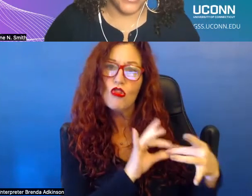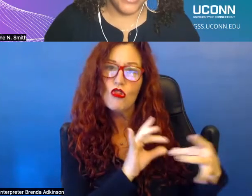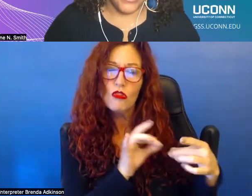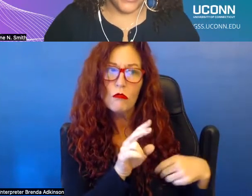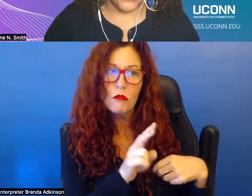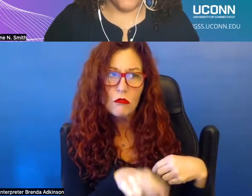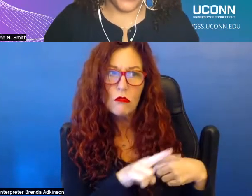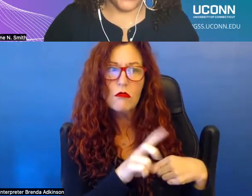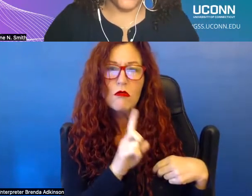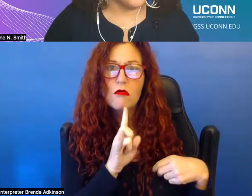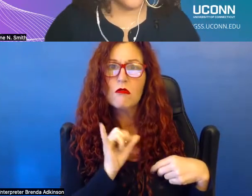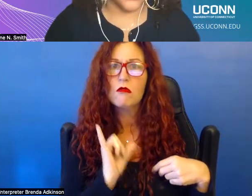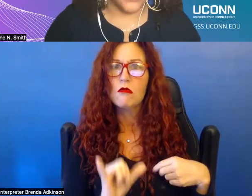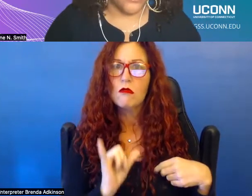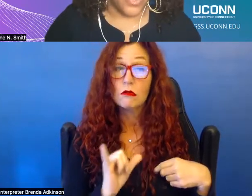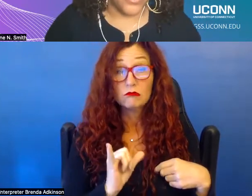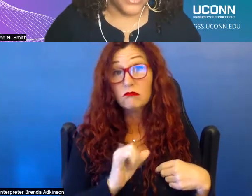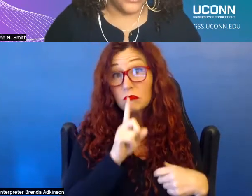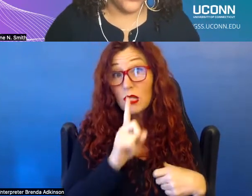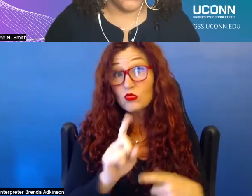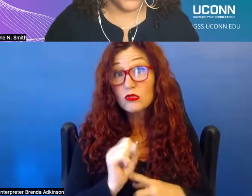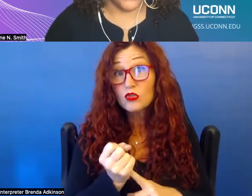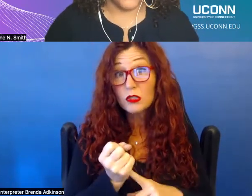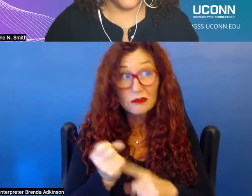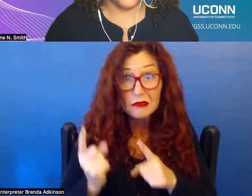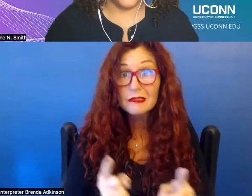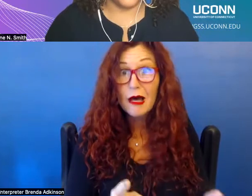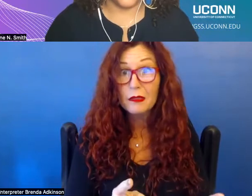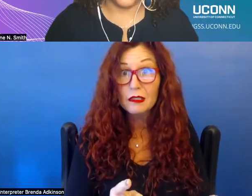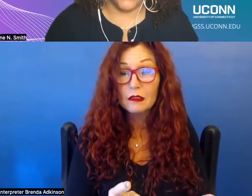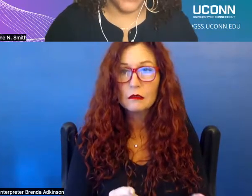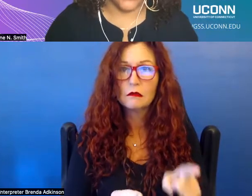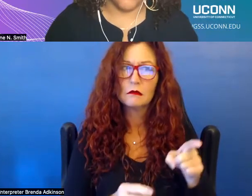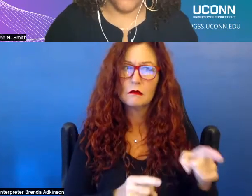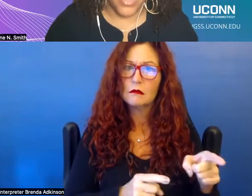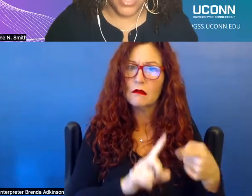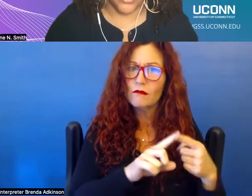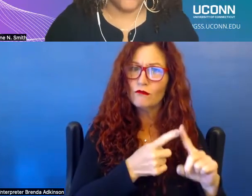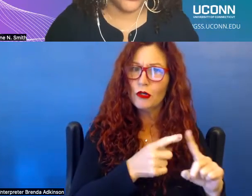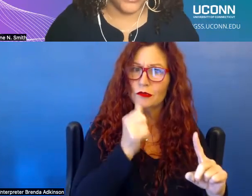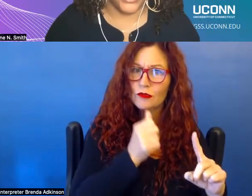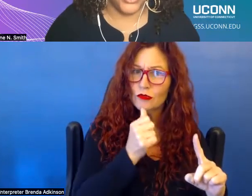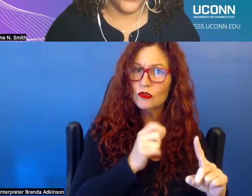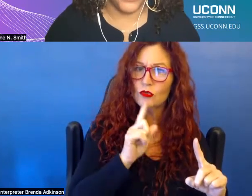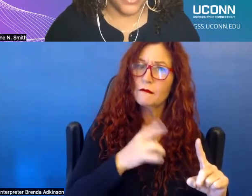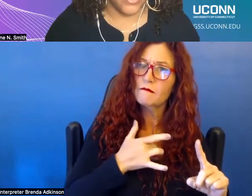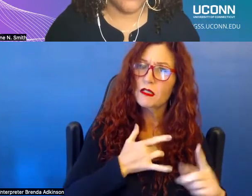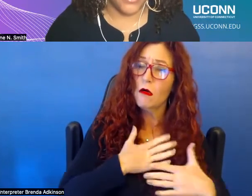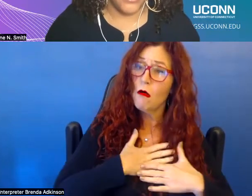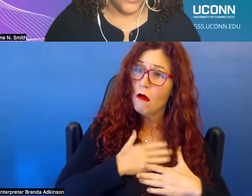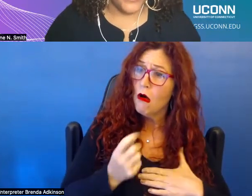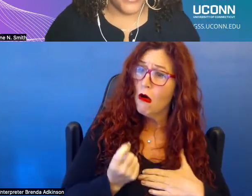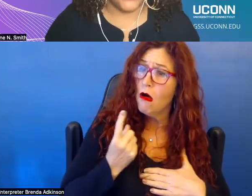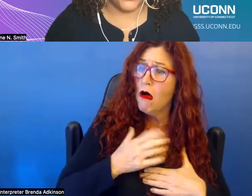there. And I knew it wasn't their fault. And I knew it was a systemic and community and cultural issue and narrative